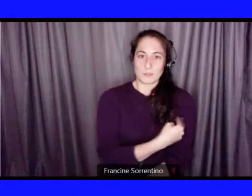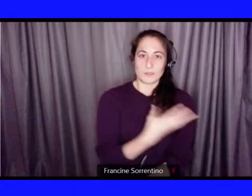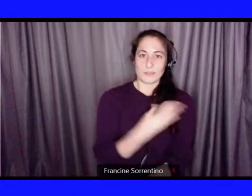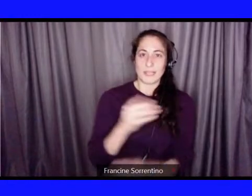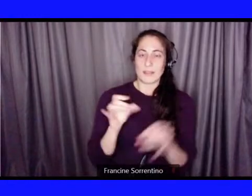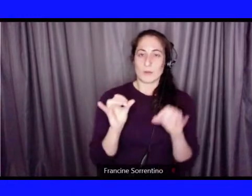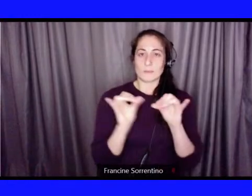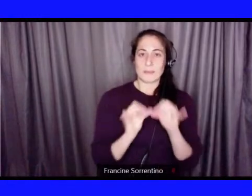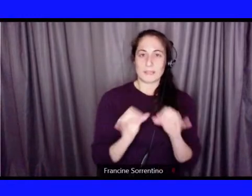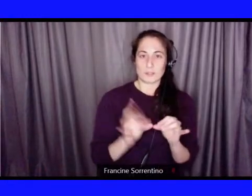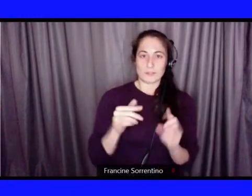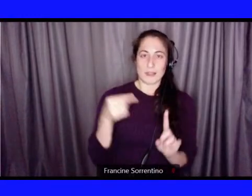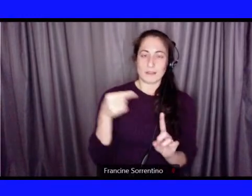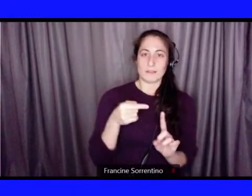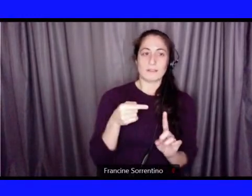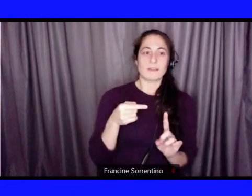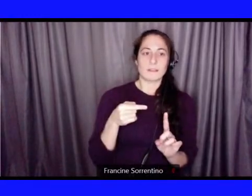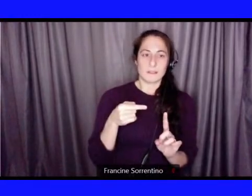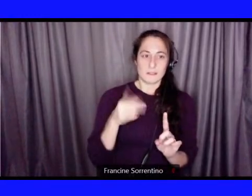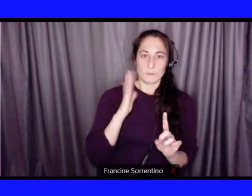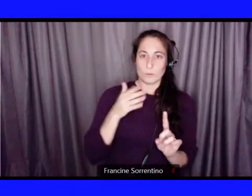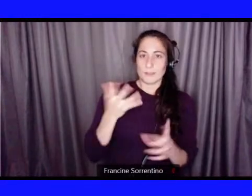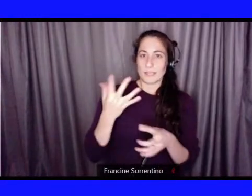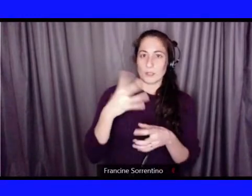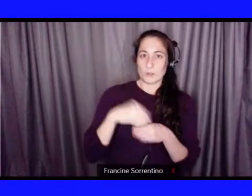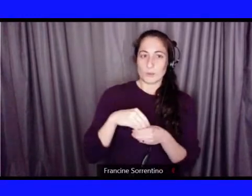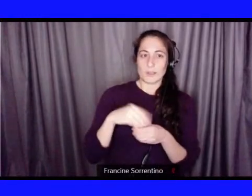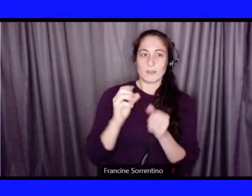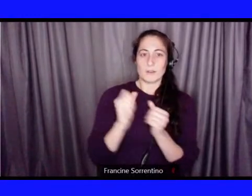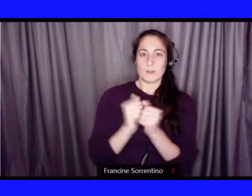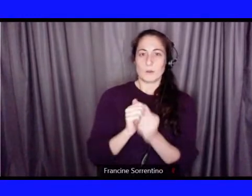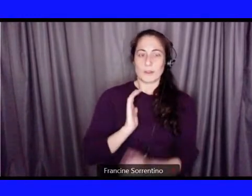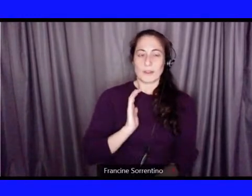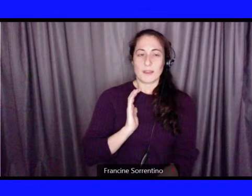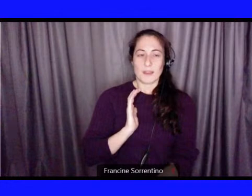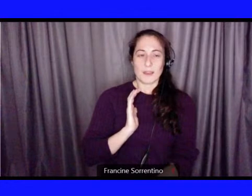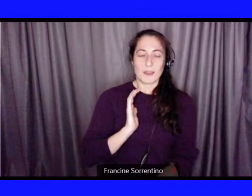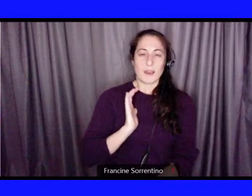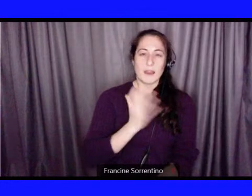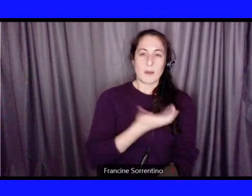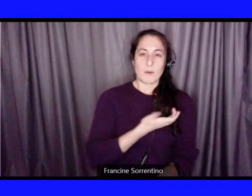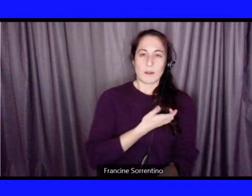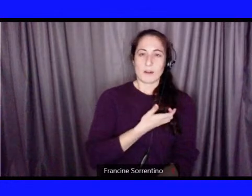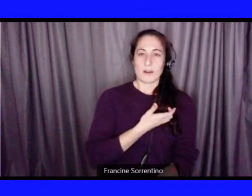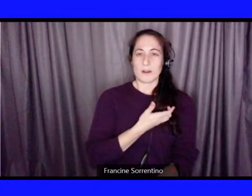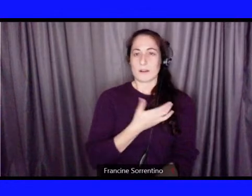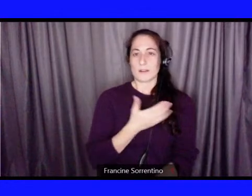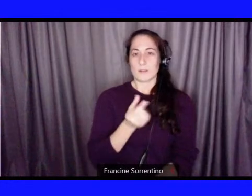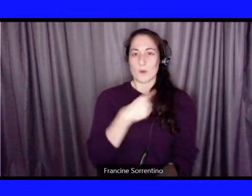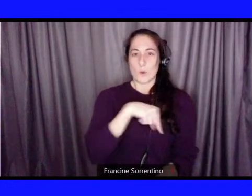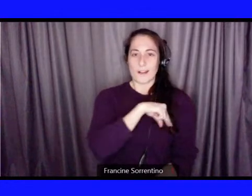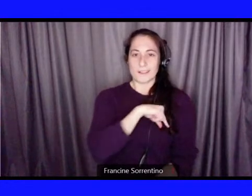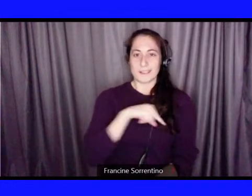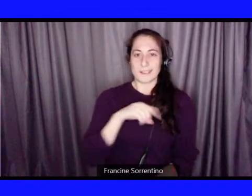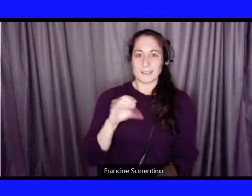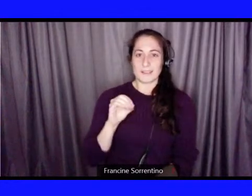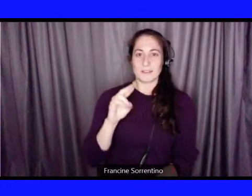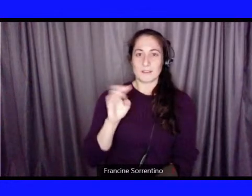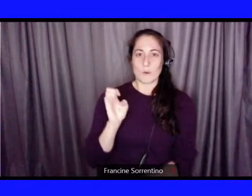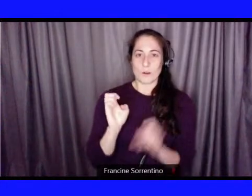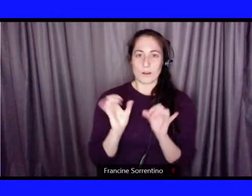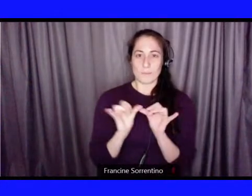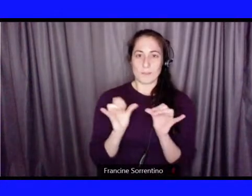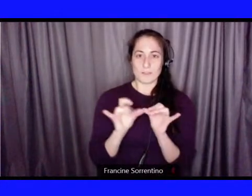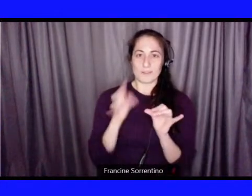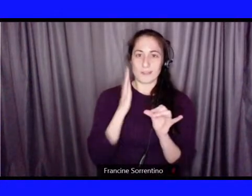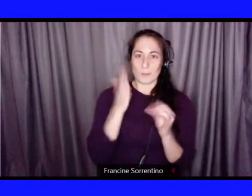I think, Hillary, Benny's question was more of like, what is the Premier user community? Right? Are we signing up for just